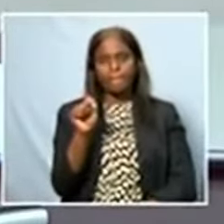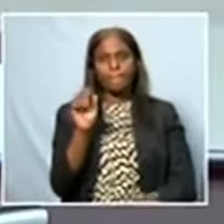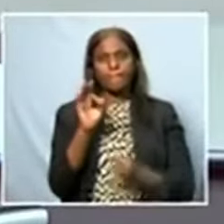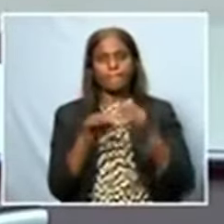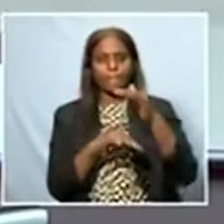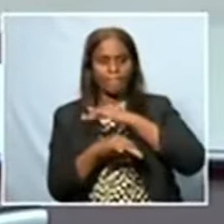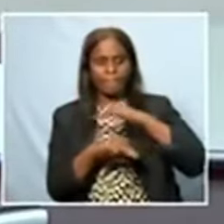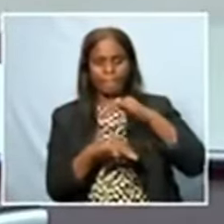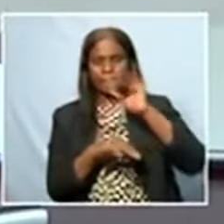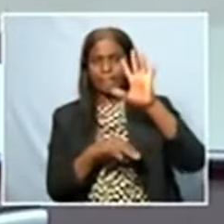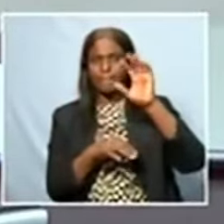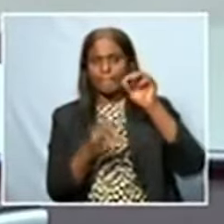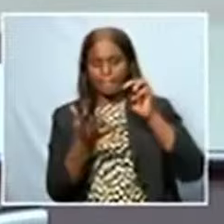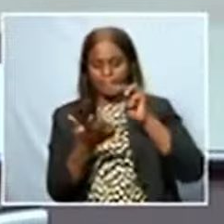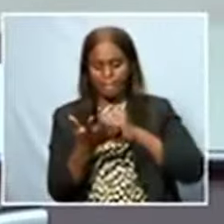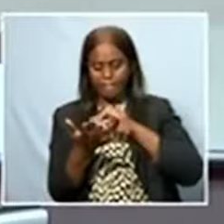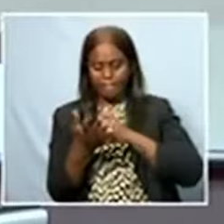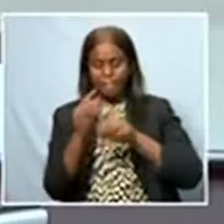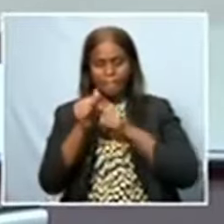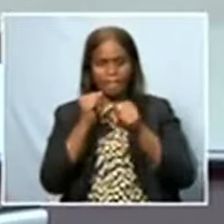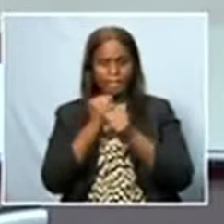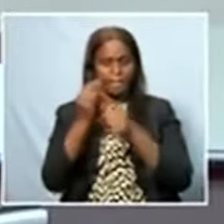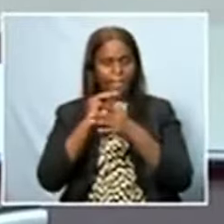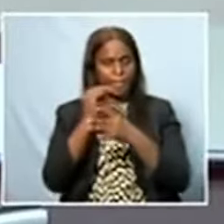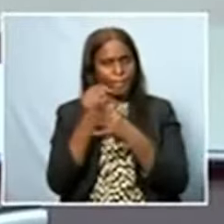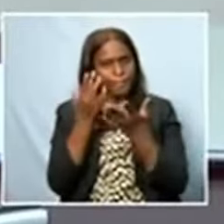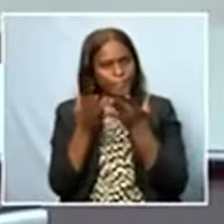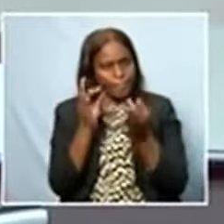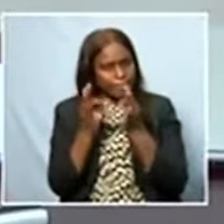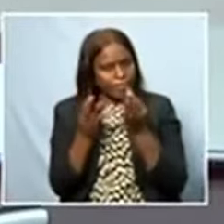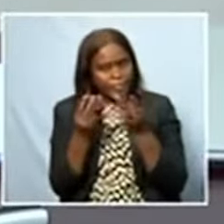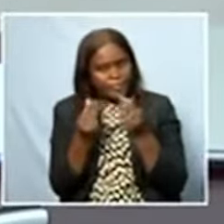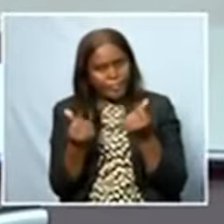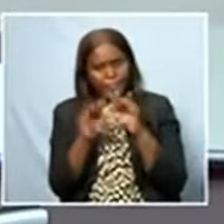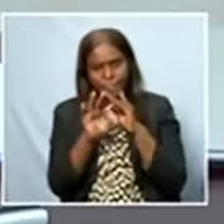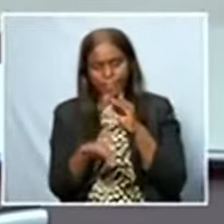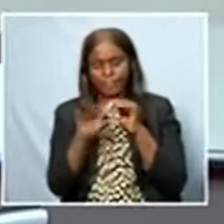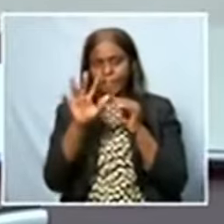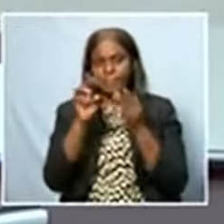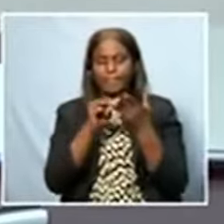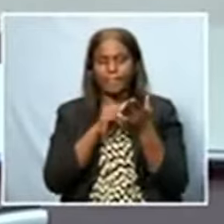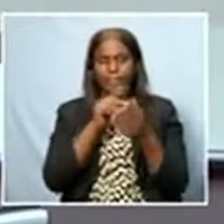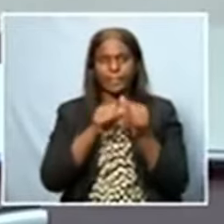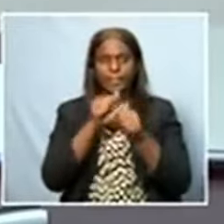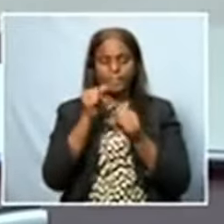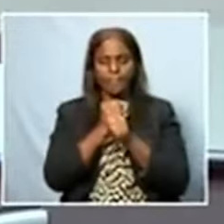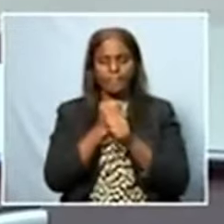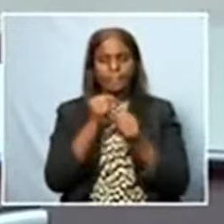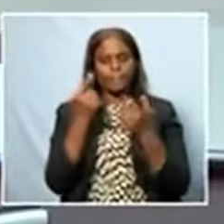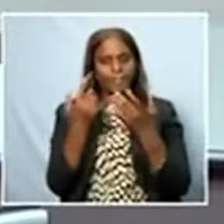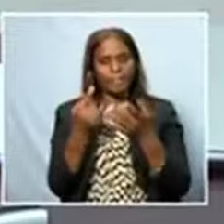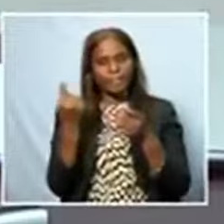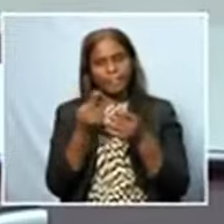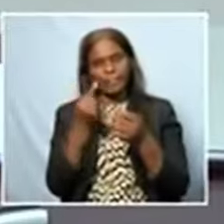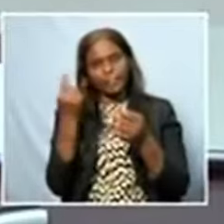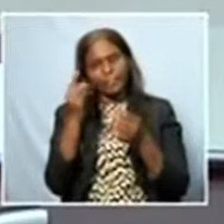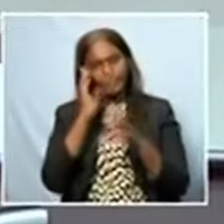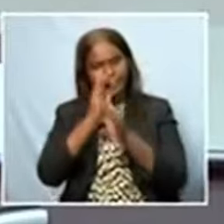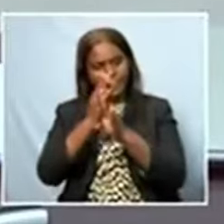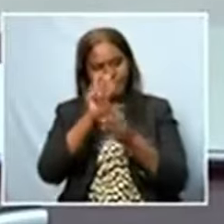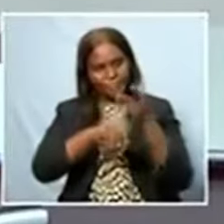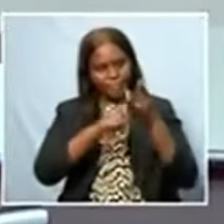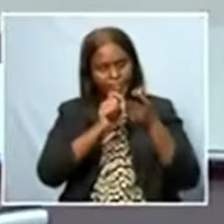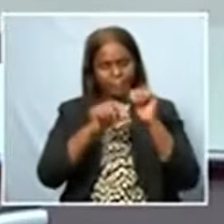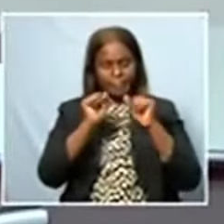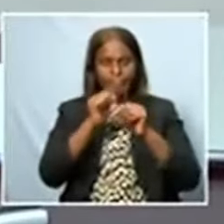above 5 million per year, or turnover tax if less than 5 million kwacha per year, unlike being on the presumptive tax. Thought